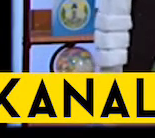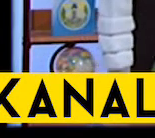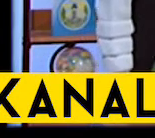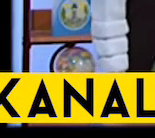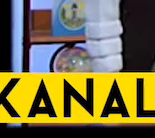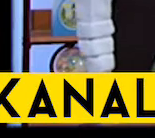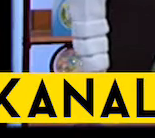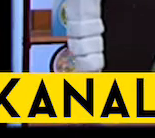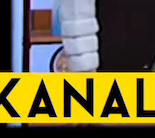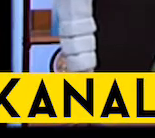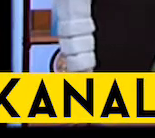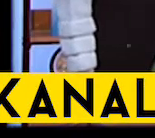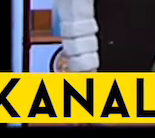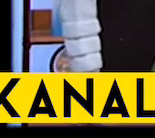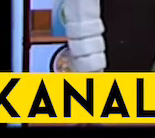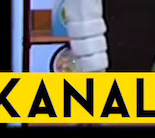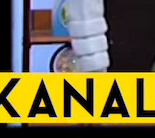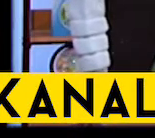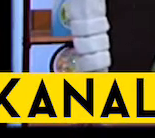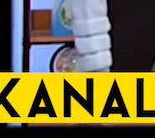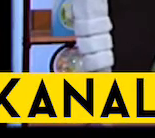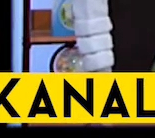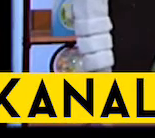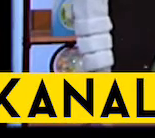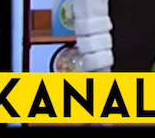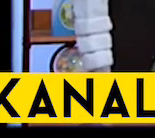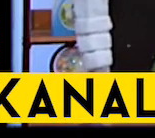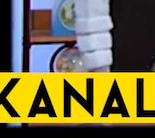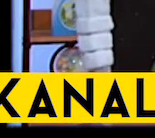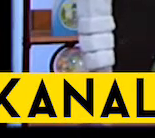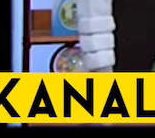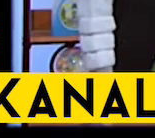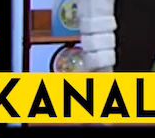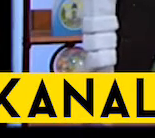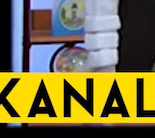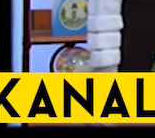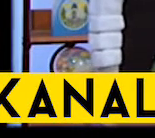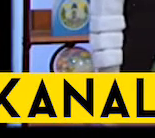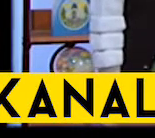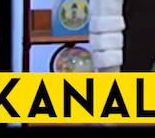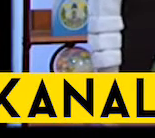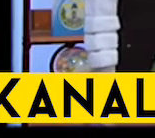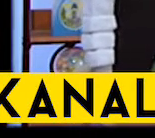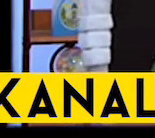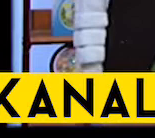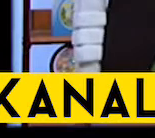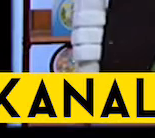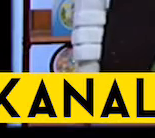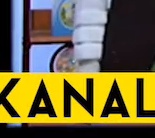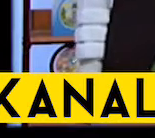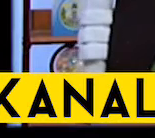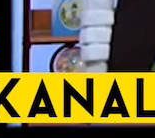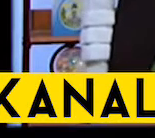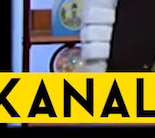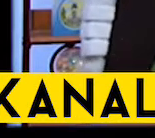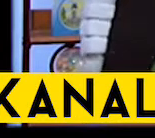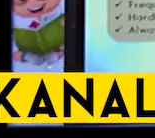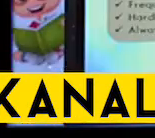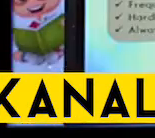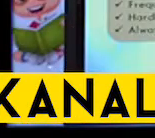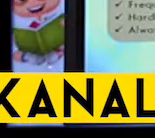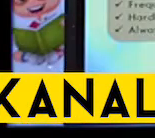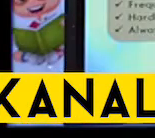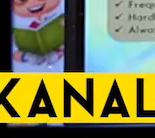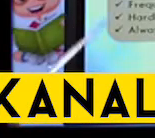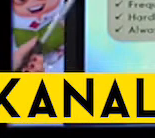And adverbs answer the questions how often, when, where, how, and how much.